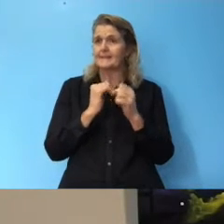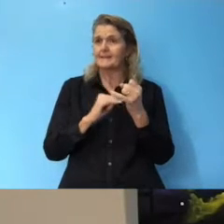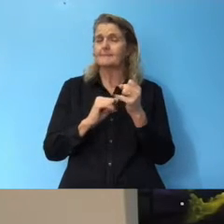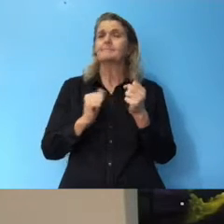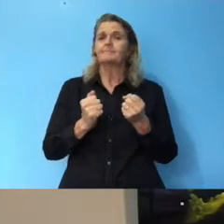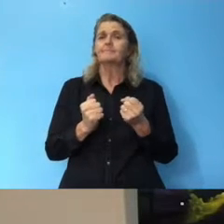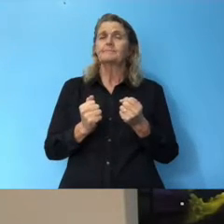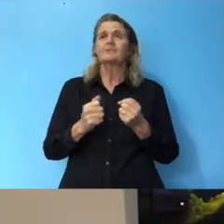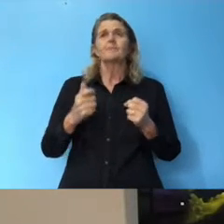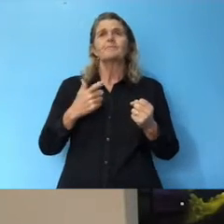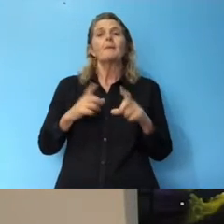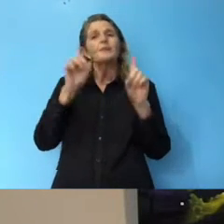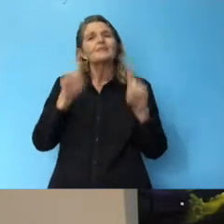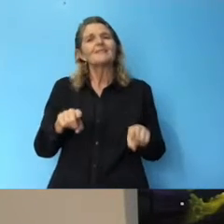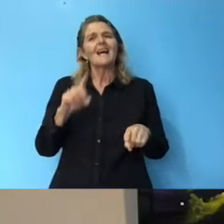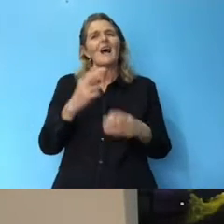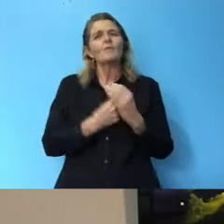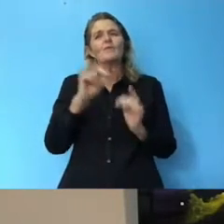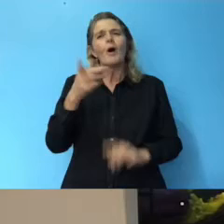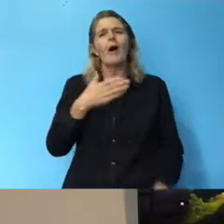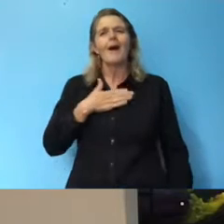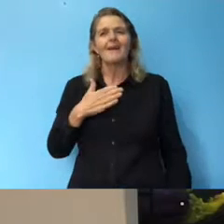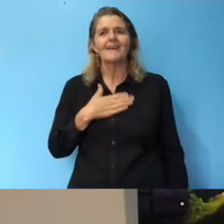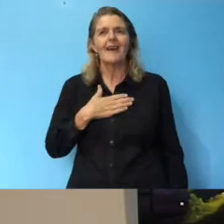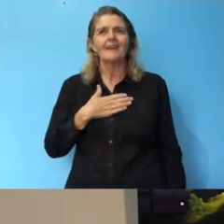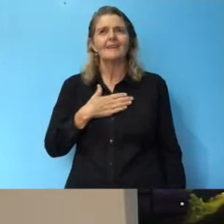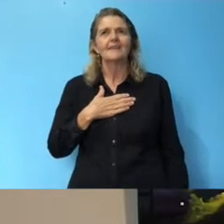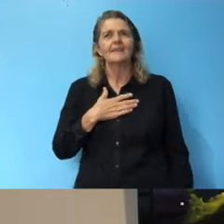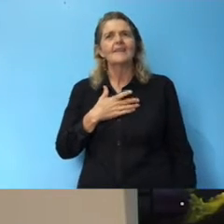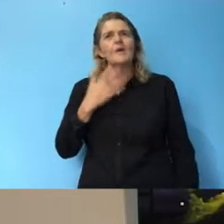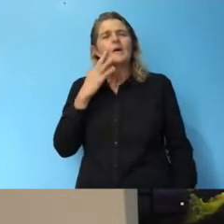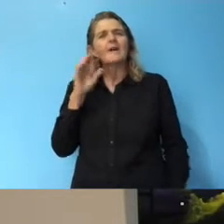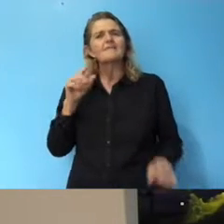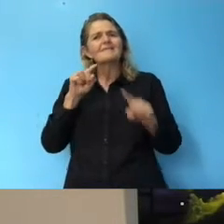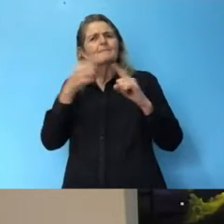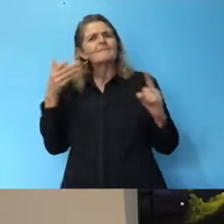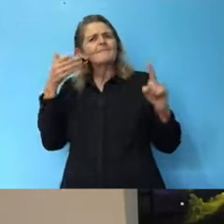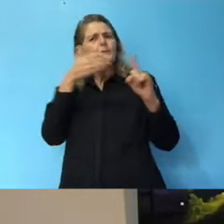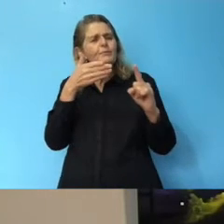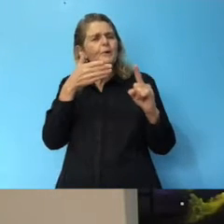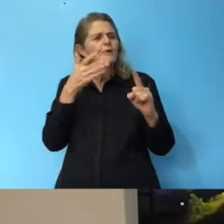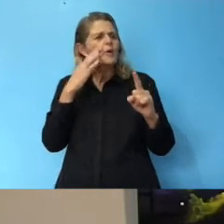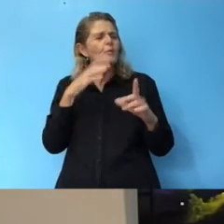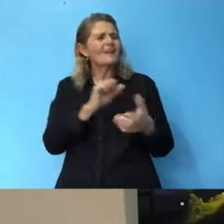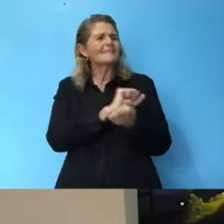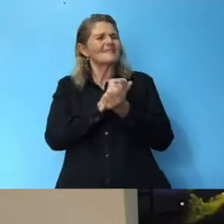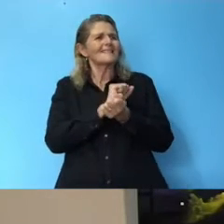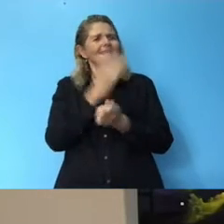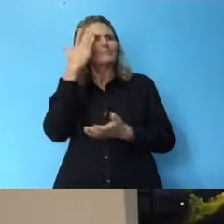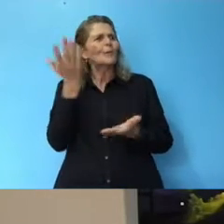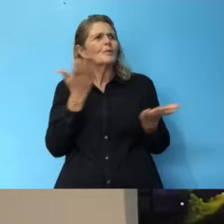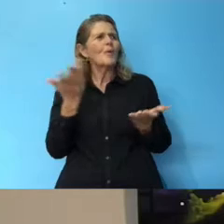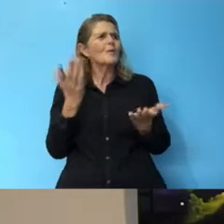different approaches, I guess, but when I'm stuck and I don't know how to begin, I often start with those really big abstract brush strokes